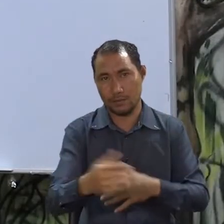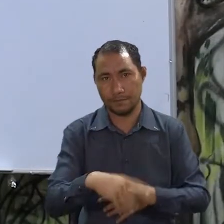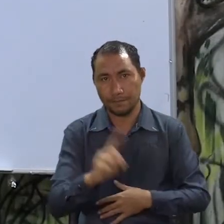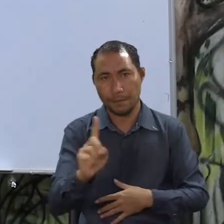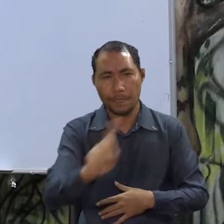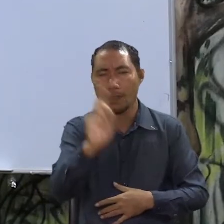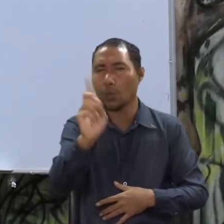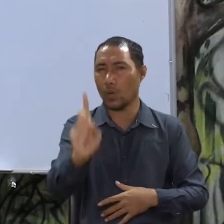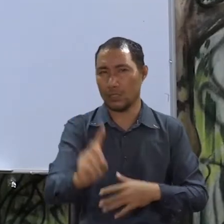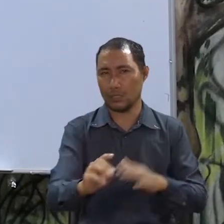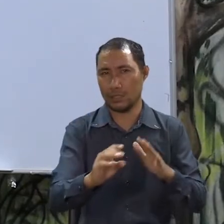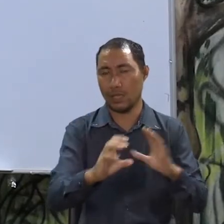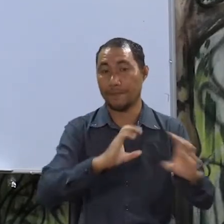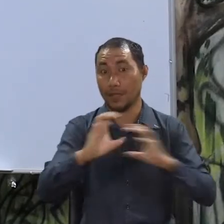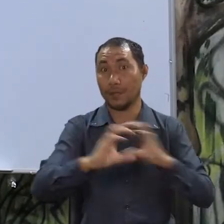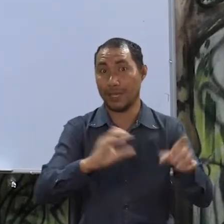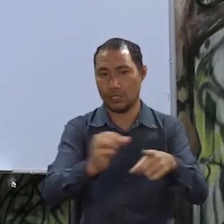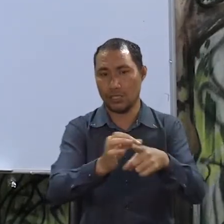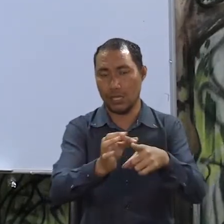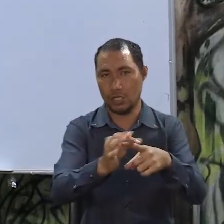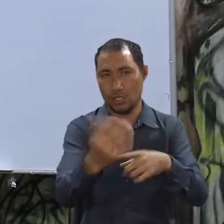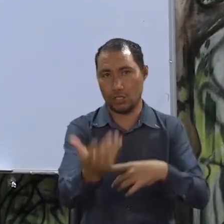So what is Communication English?